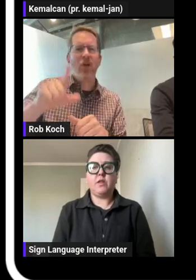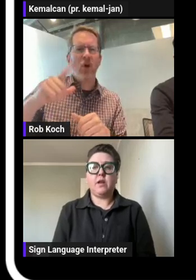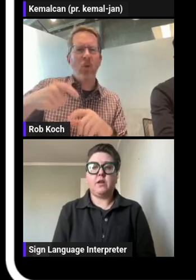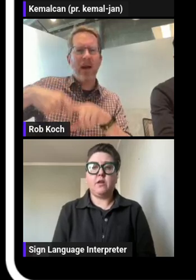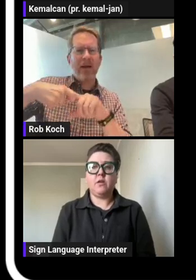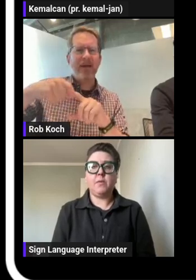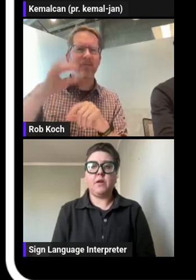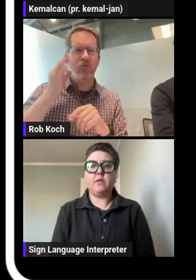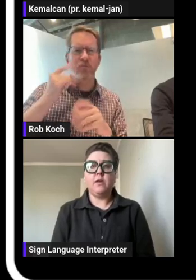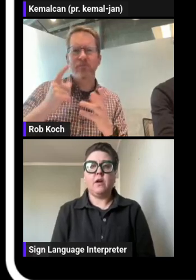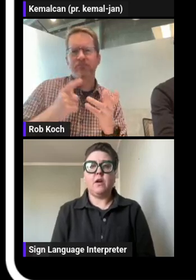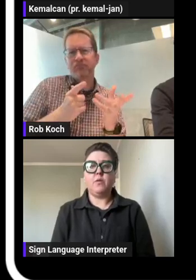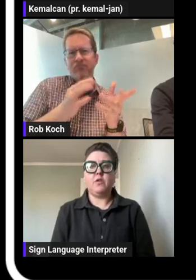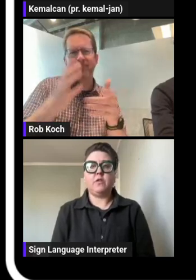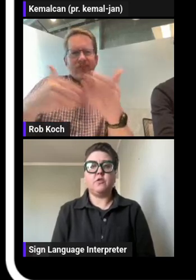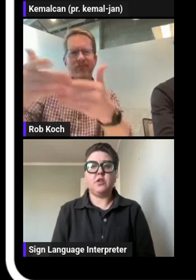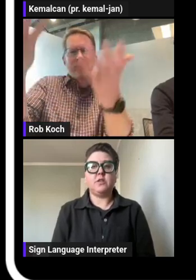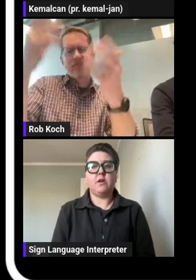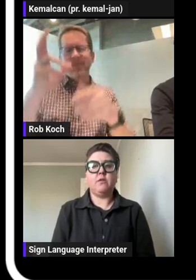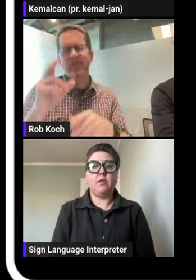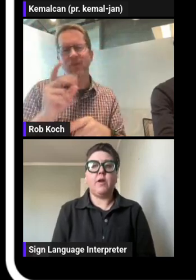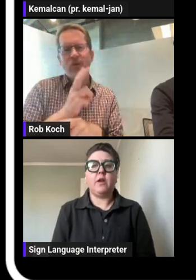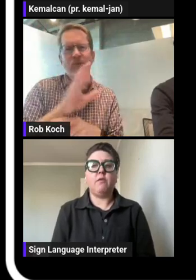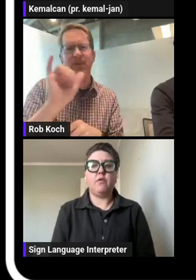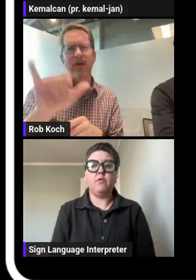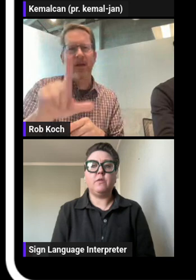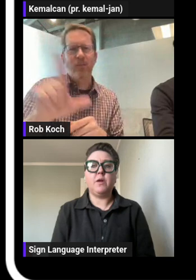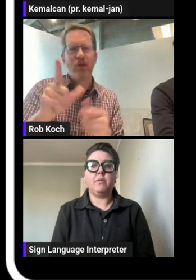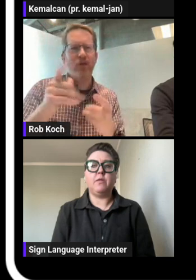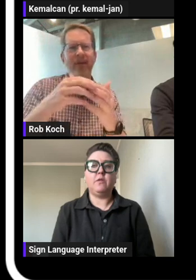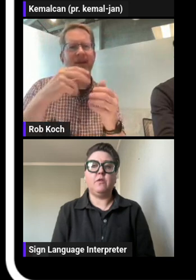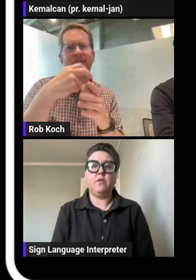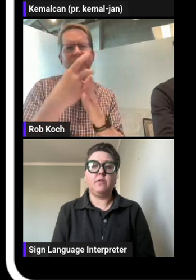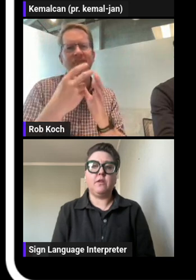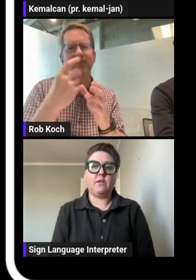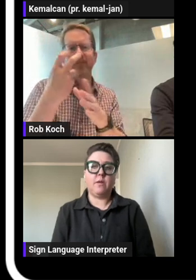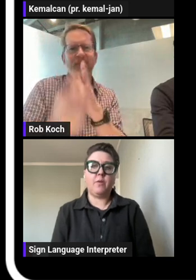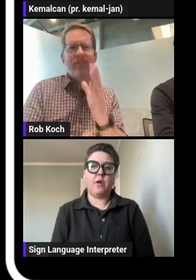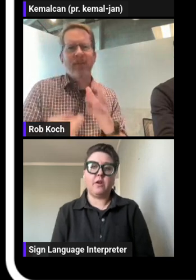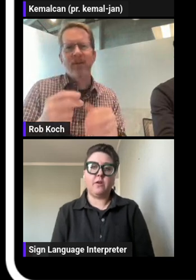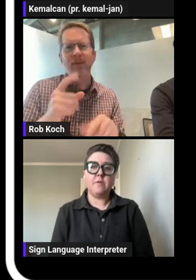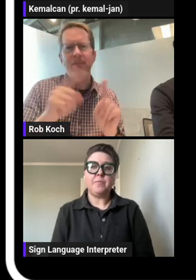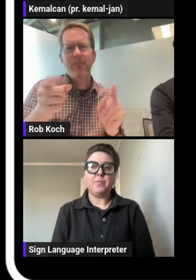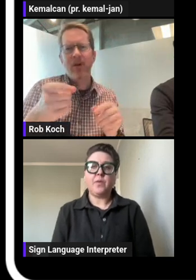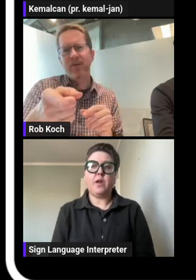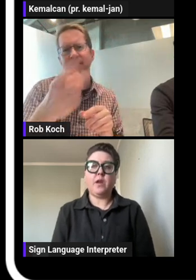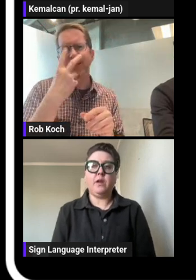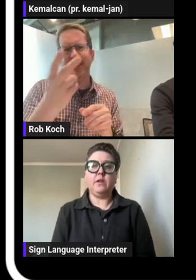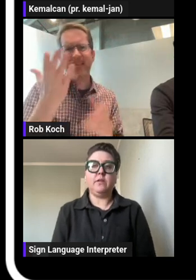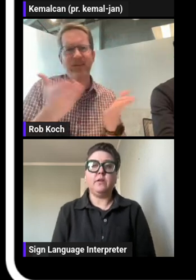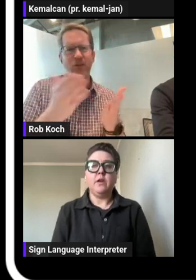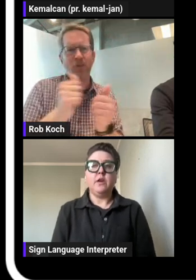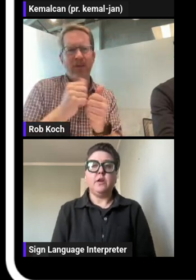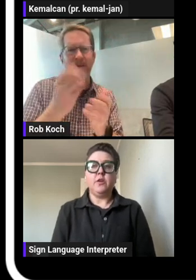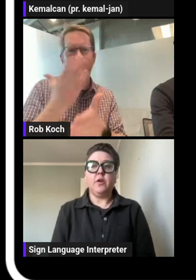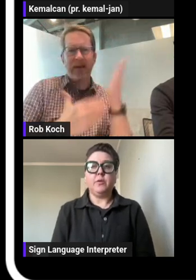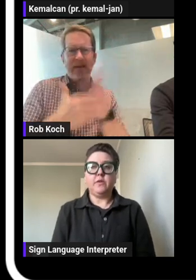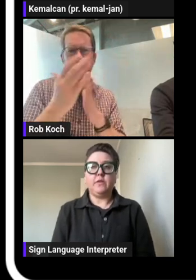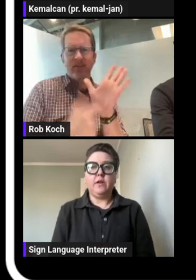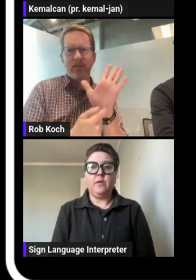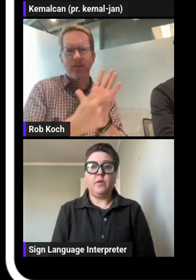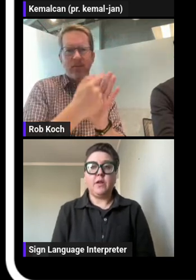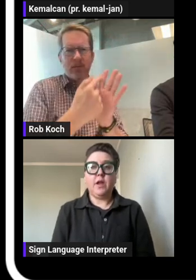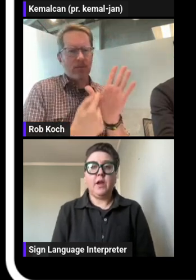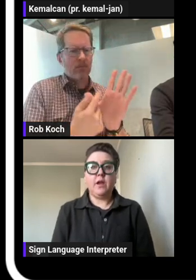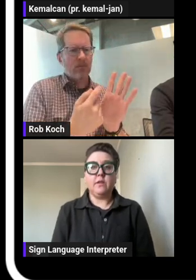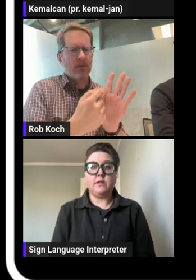experimented with that here, but we just chased down the low-hanging fruit to be able to use this library here. And you're able